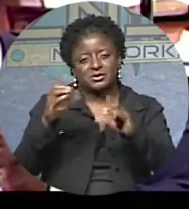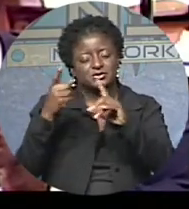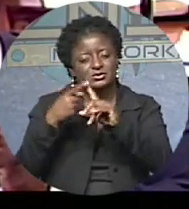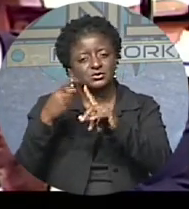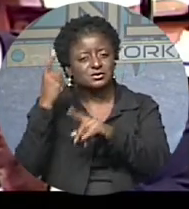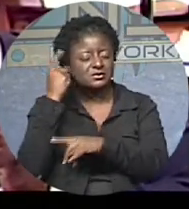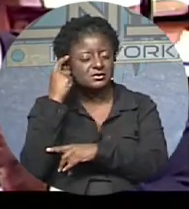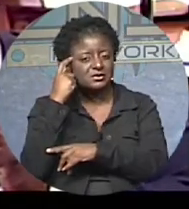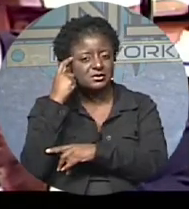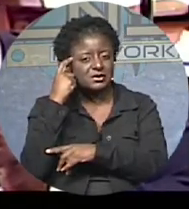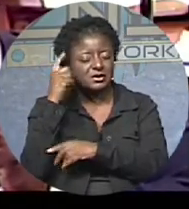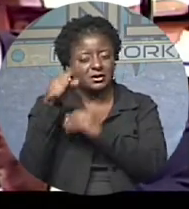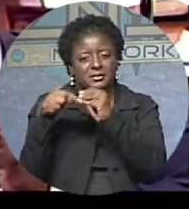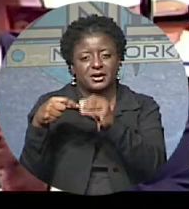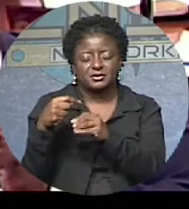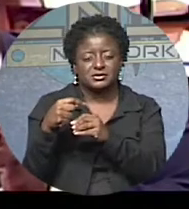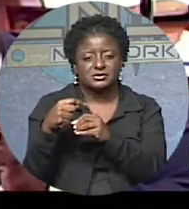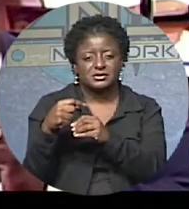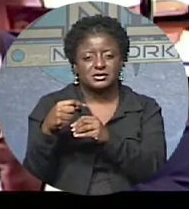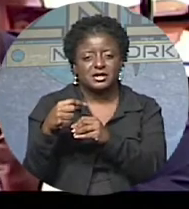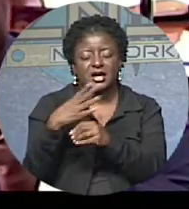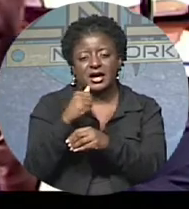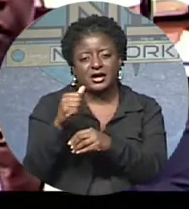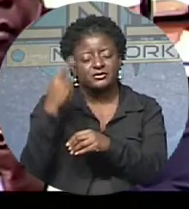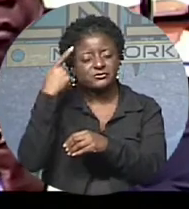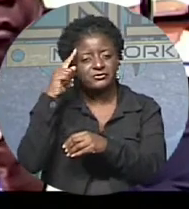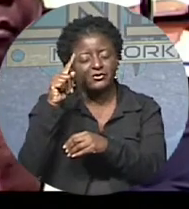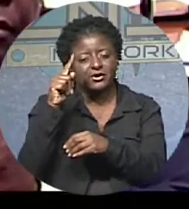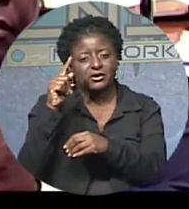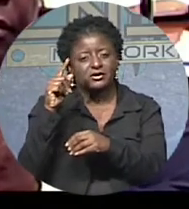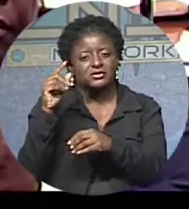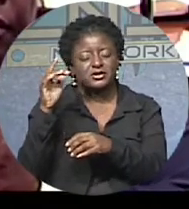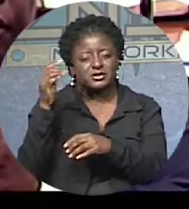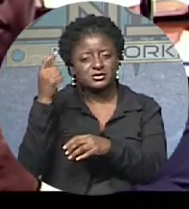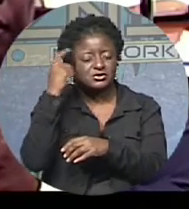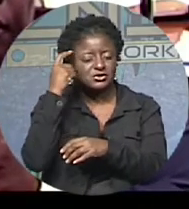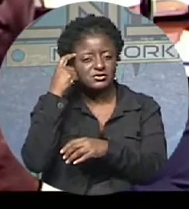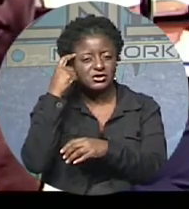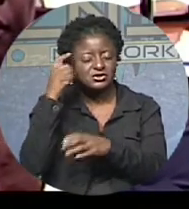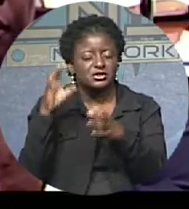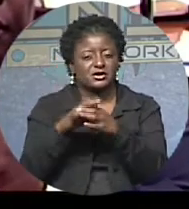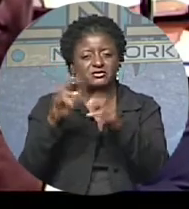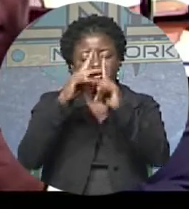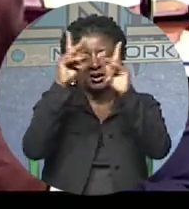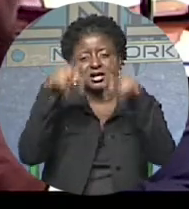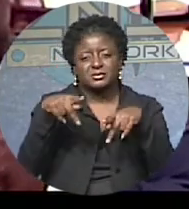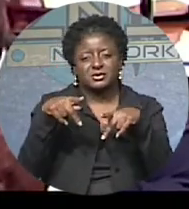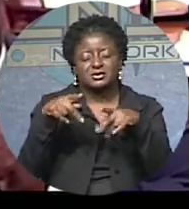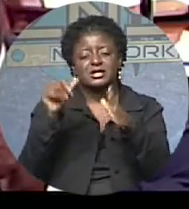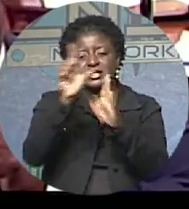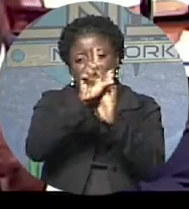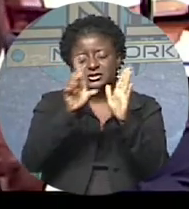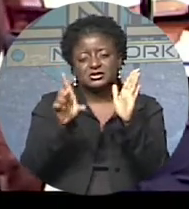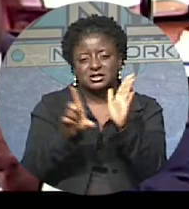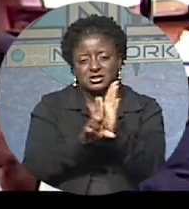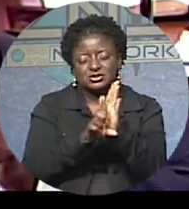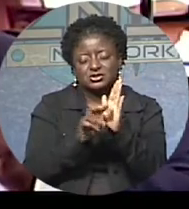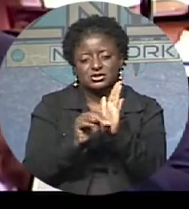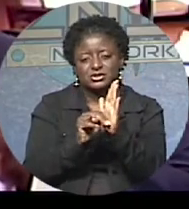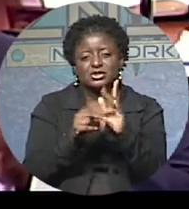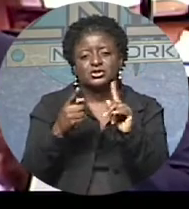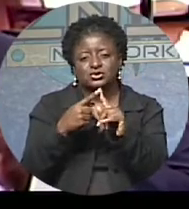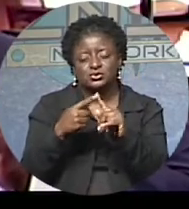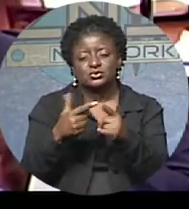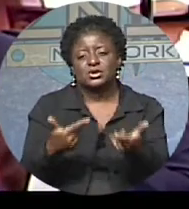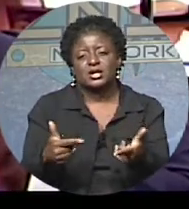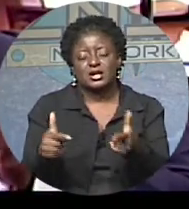the consideration ultimately of Parliament, legislation to enable the appointment of